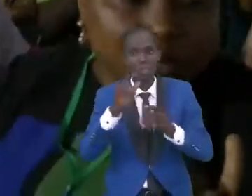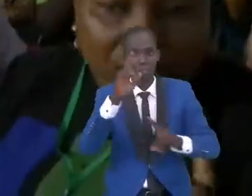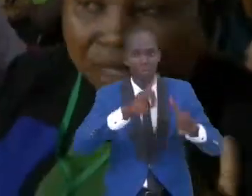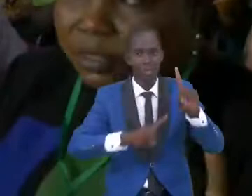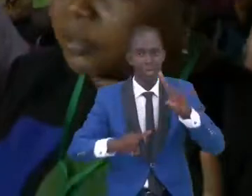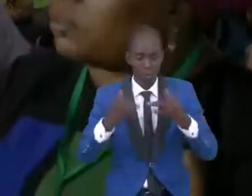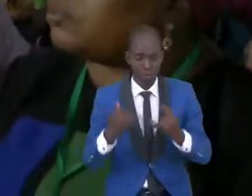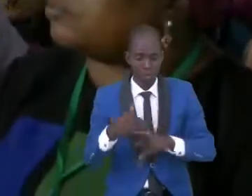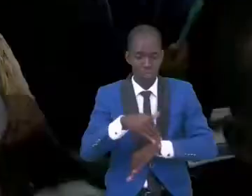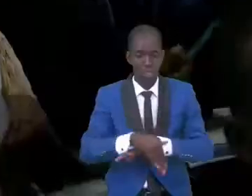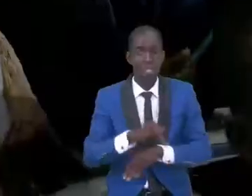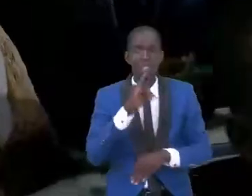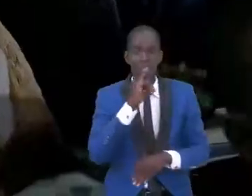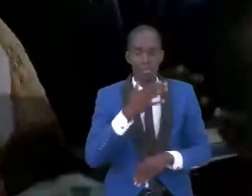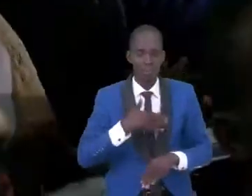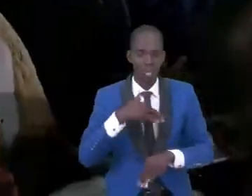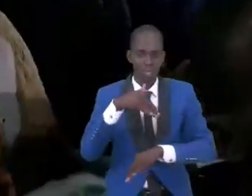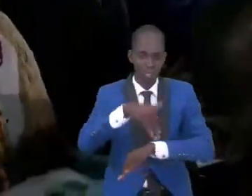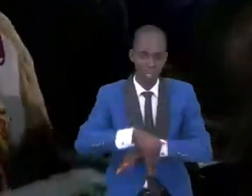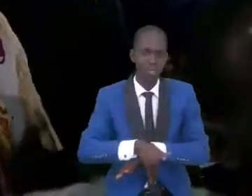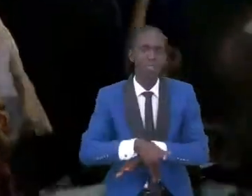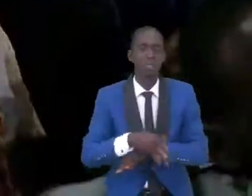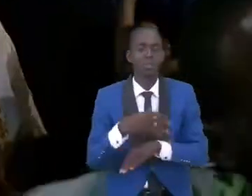around. Tell them, show them.